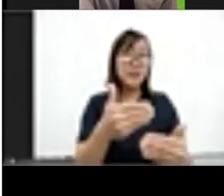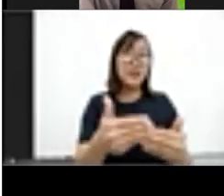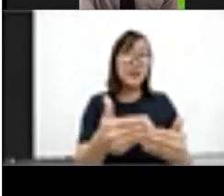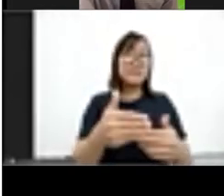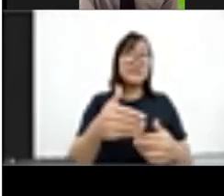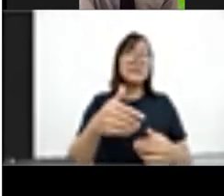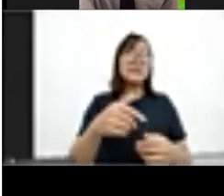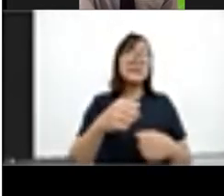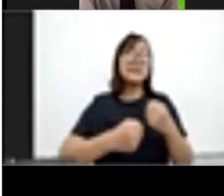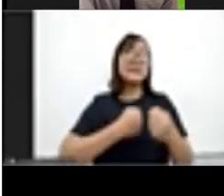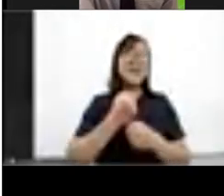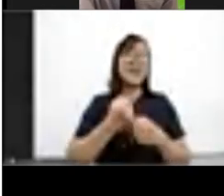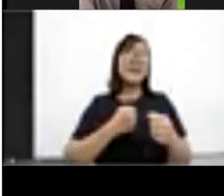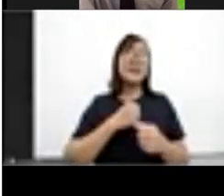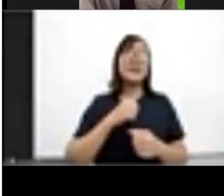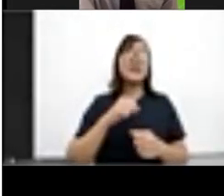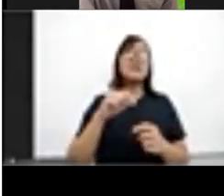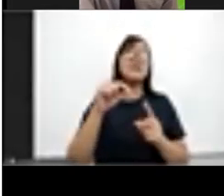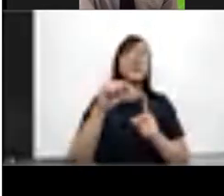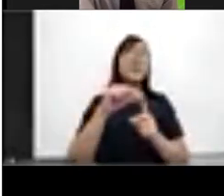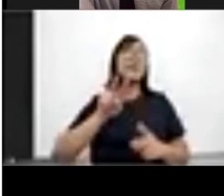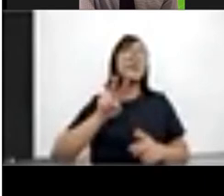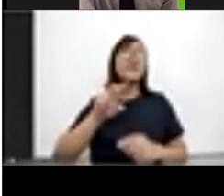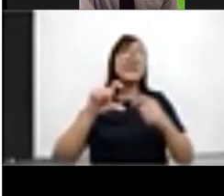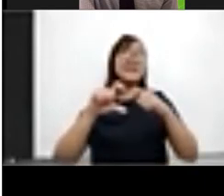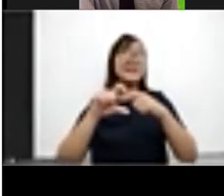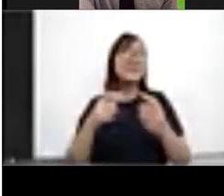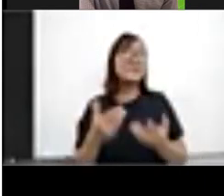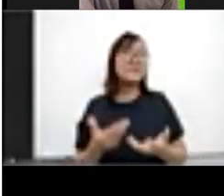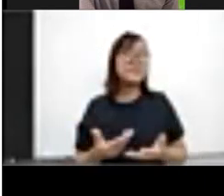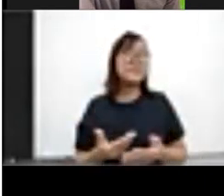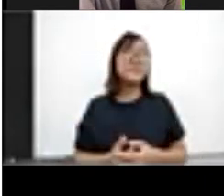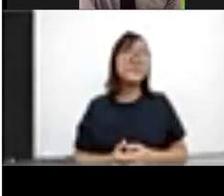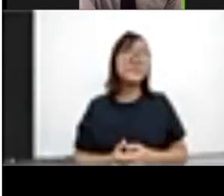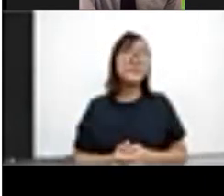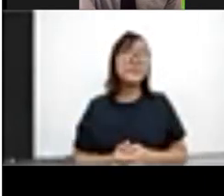alvinst21 we are directed by